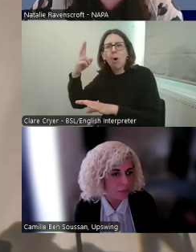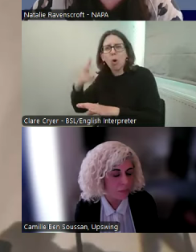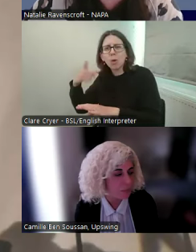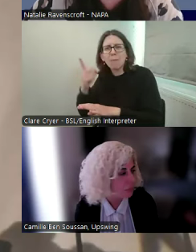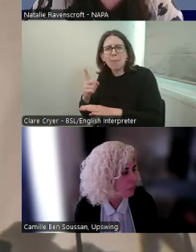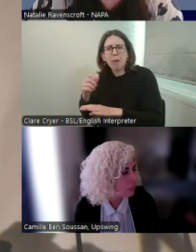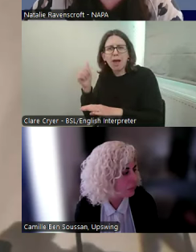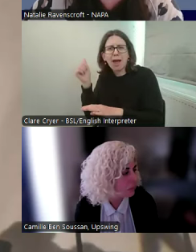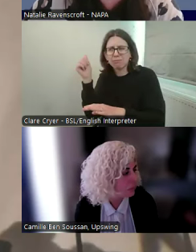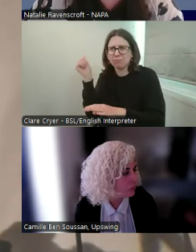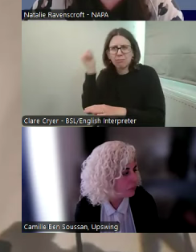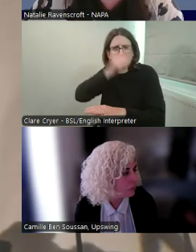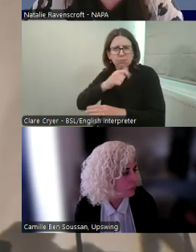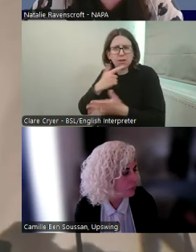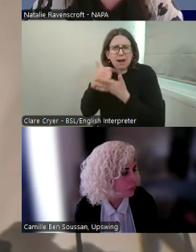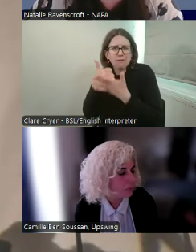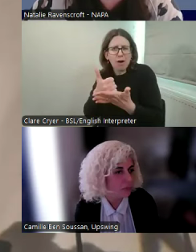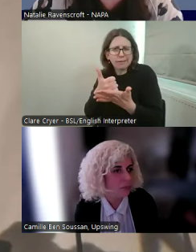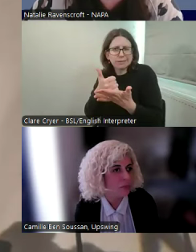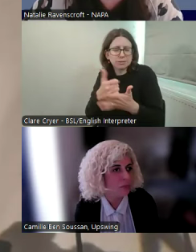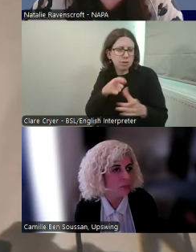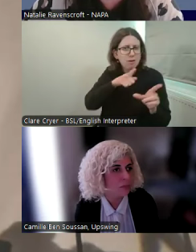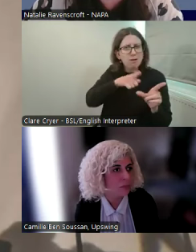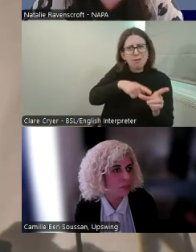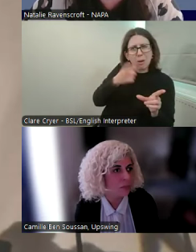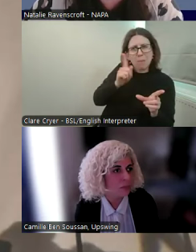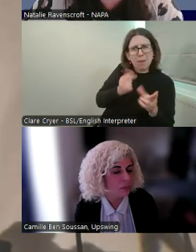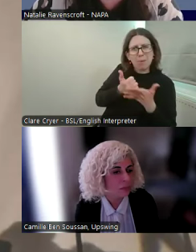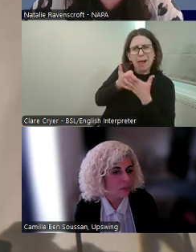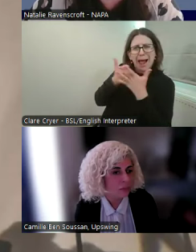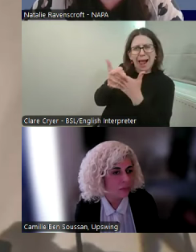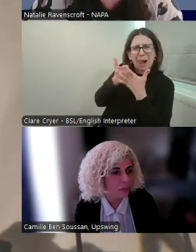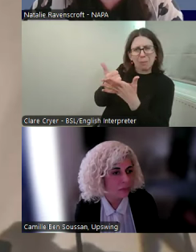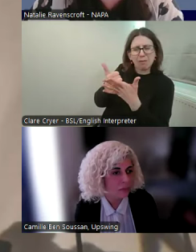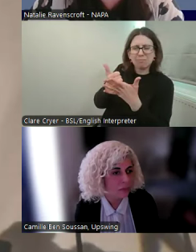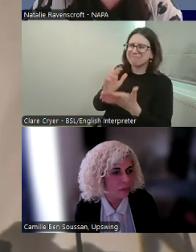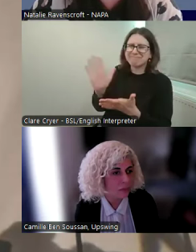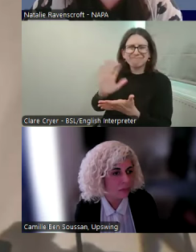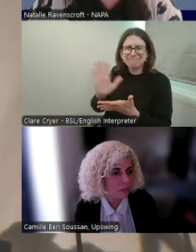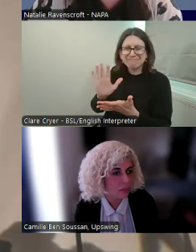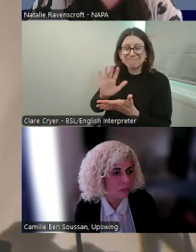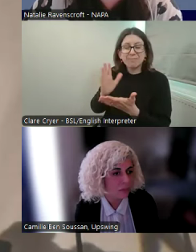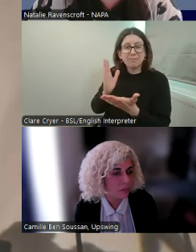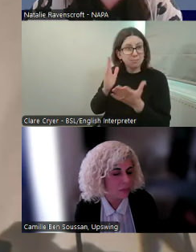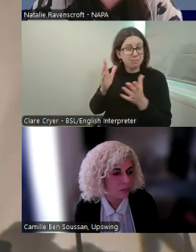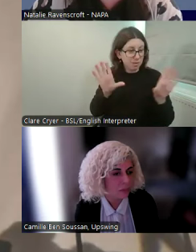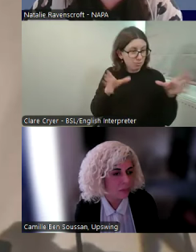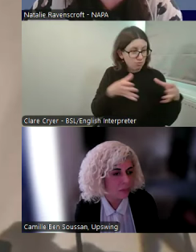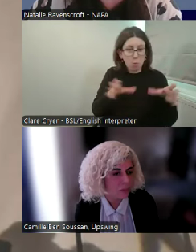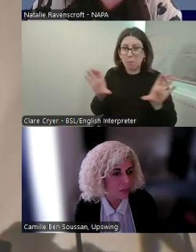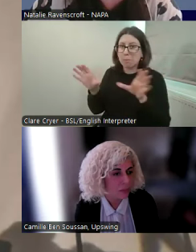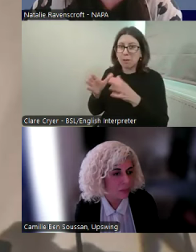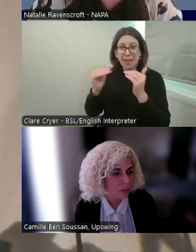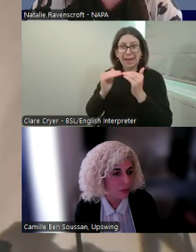wisdom and younger people kind of helping the older residents. It's about them really coming together as equals